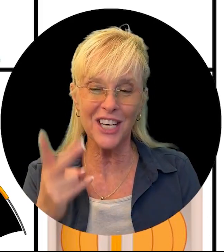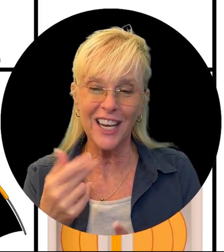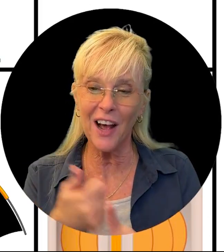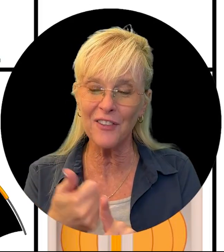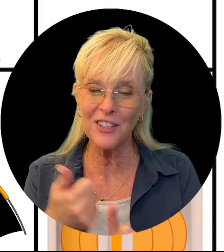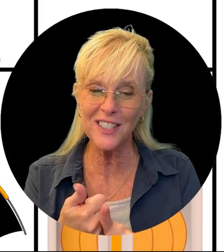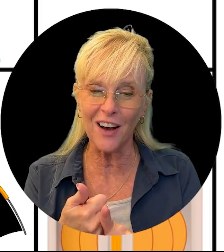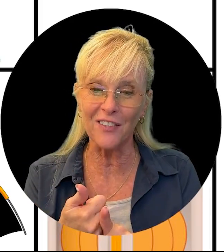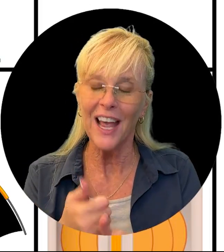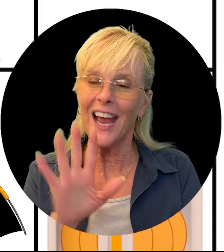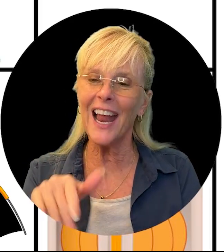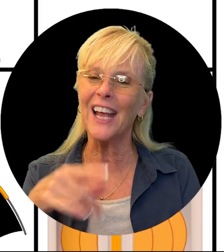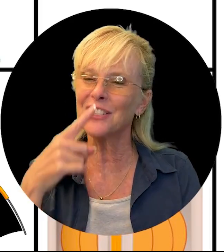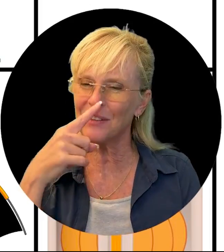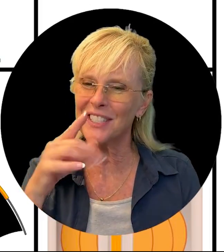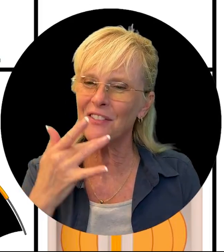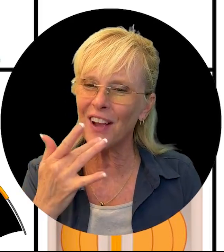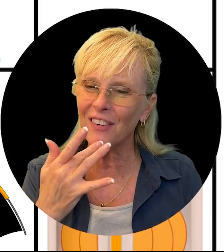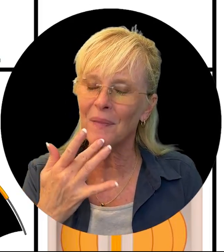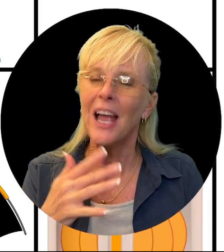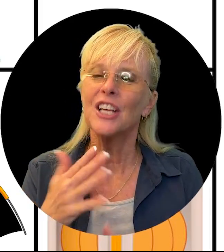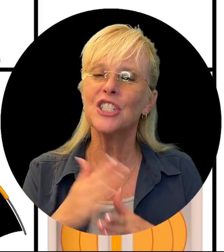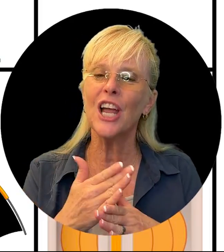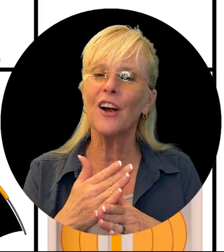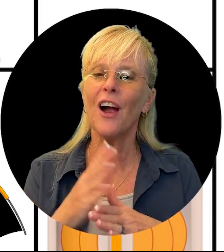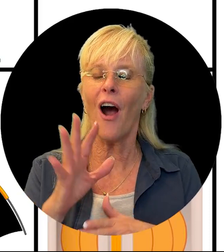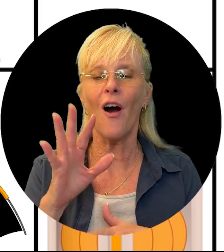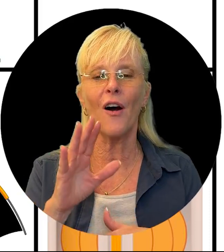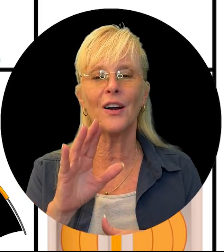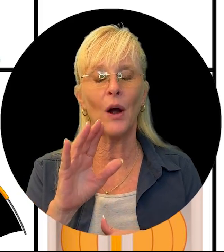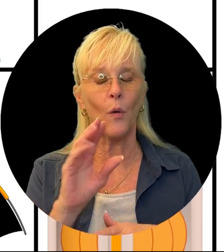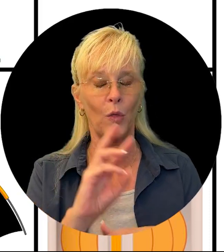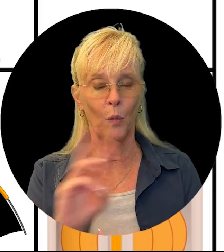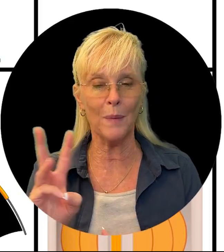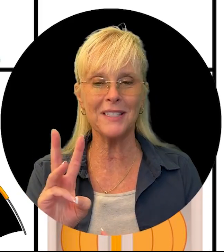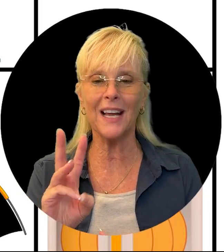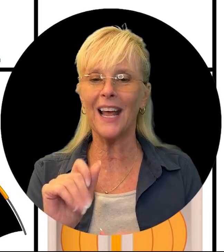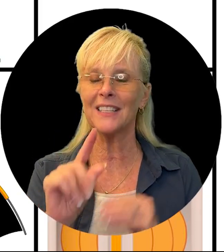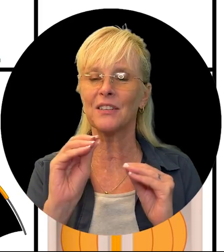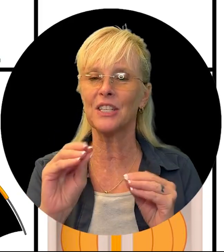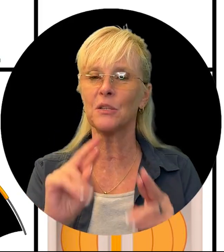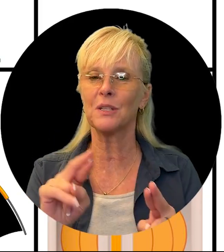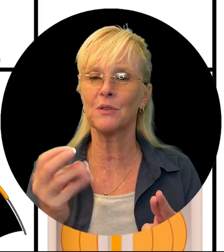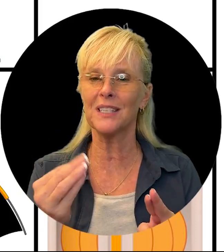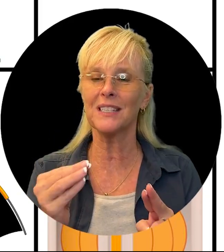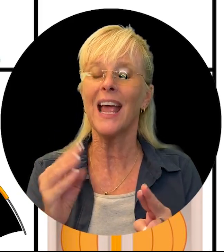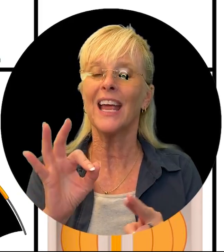go check it out for yourself. And hey, do us a favor, share the website ASL